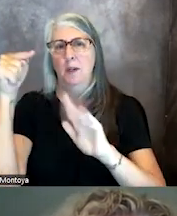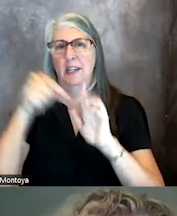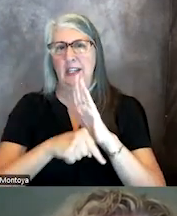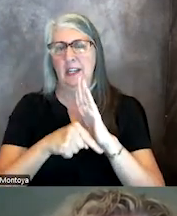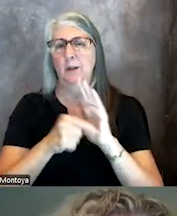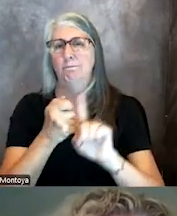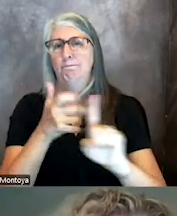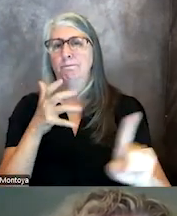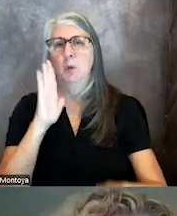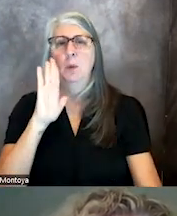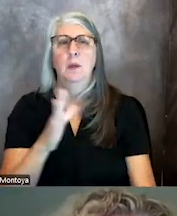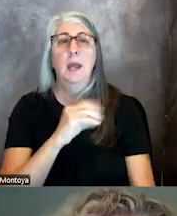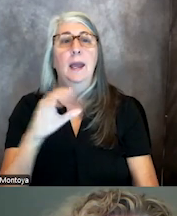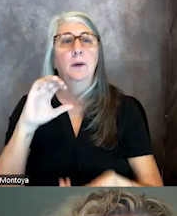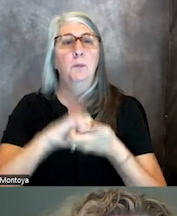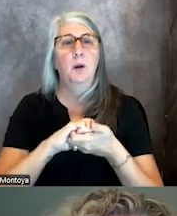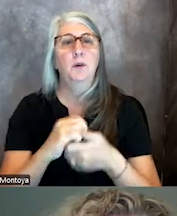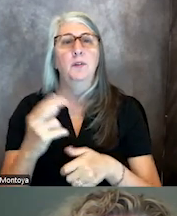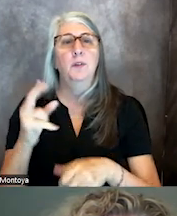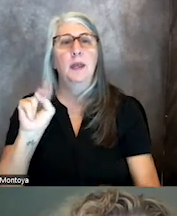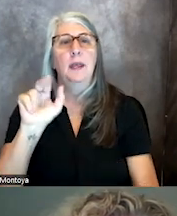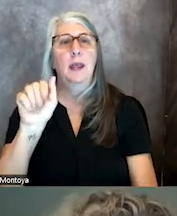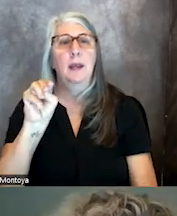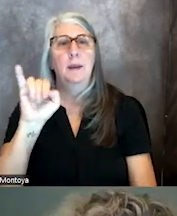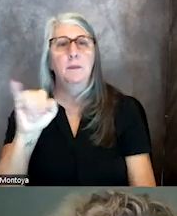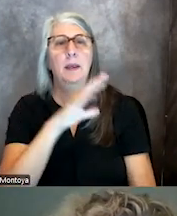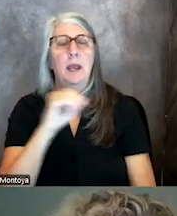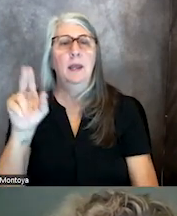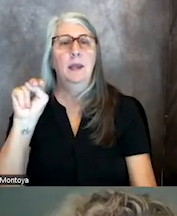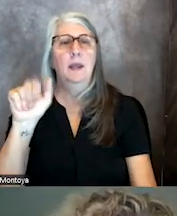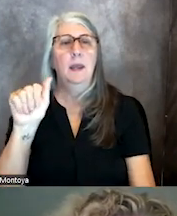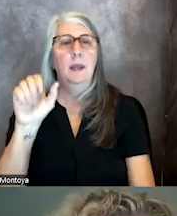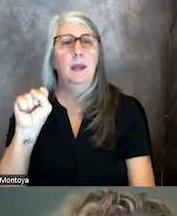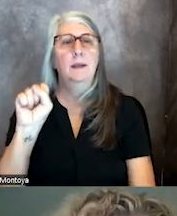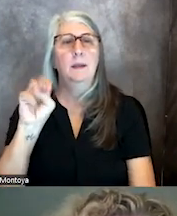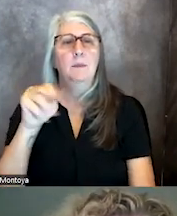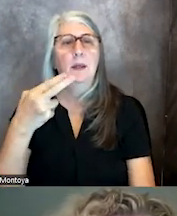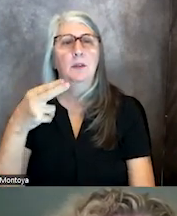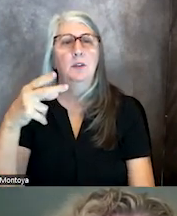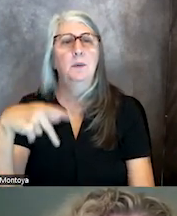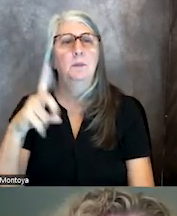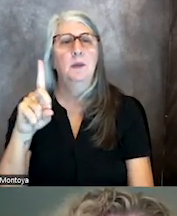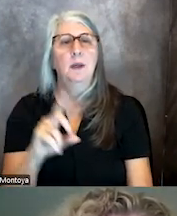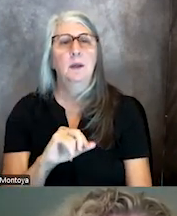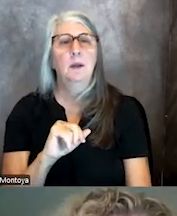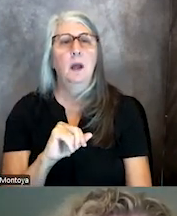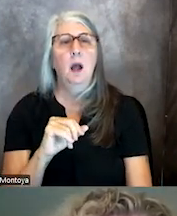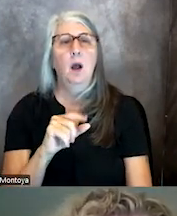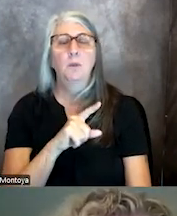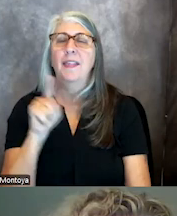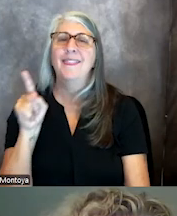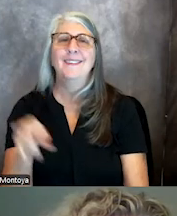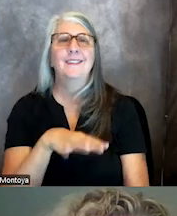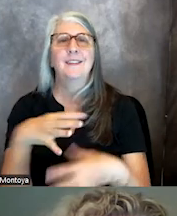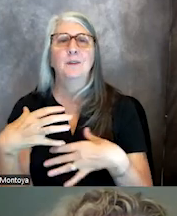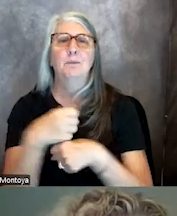as well as our partners at National Alliance for Mental Illness and the National Council for Mental Wellbeing. This is the simplified